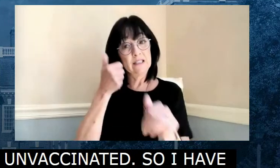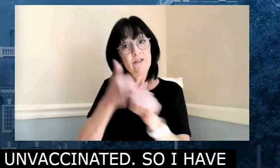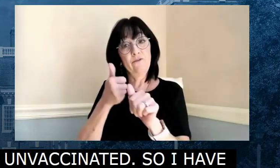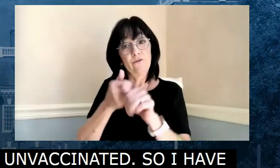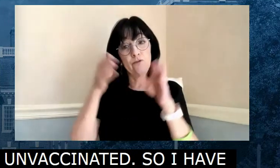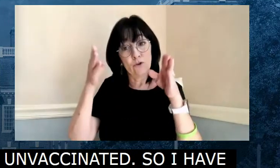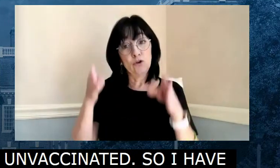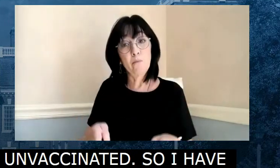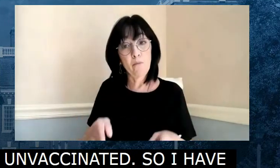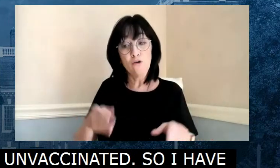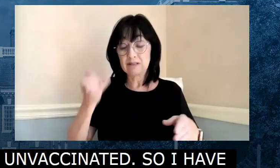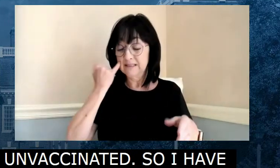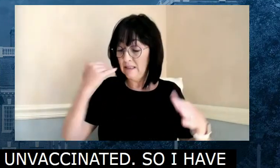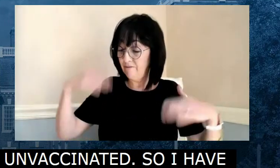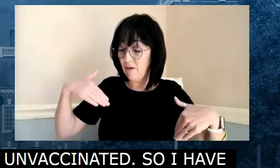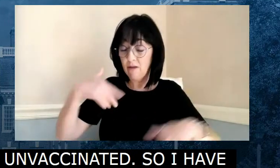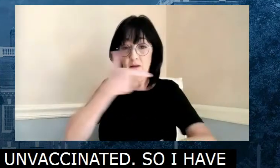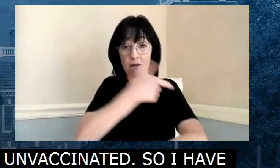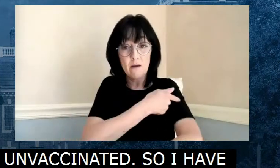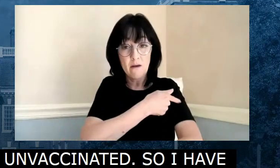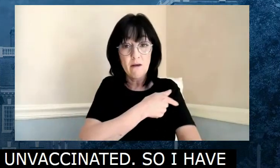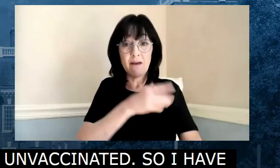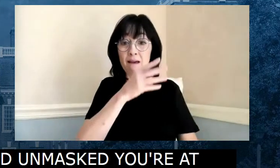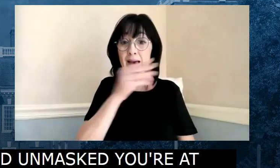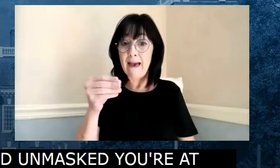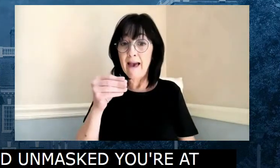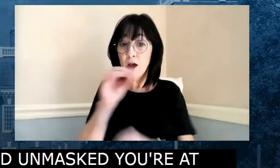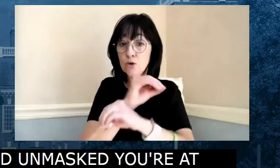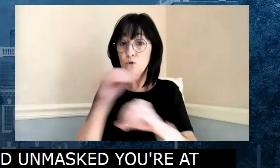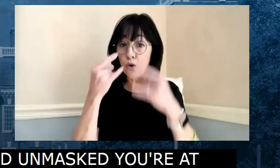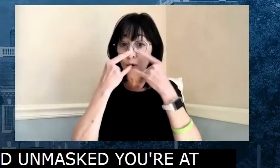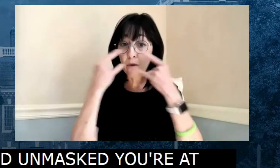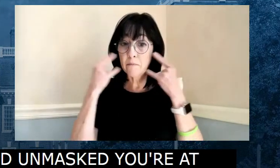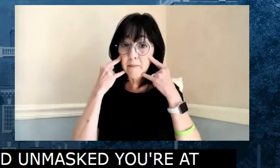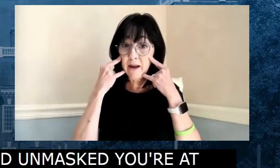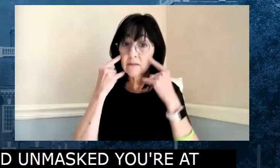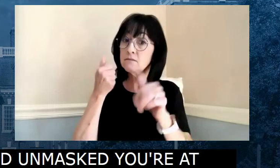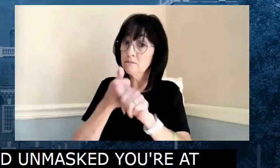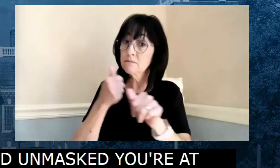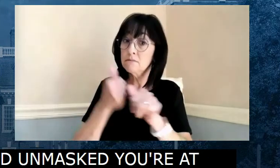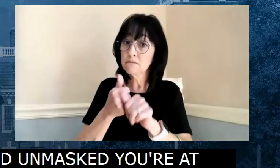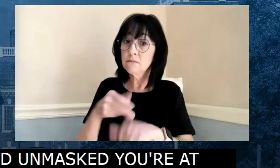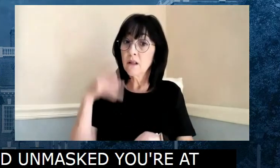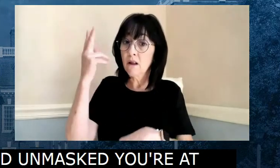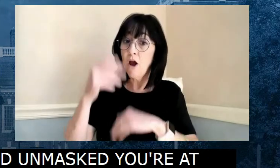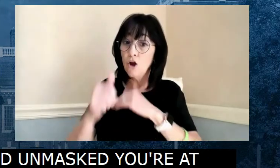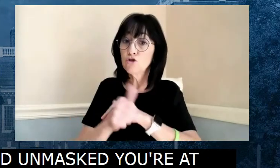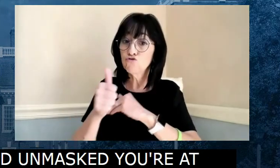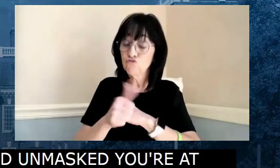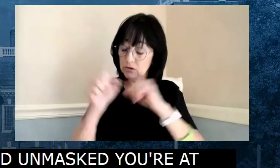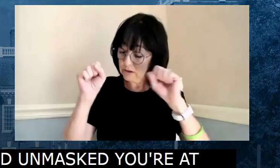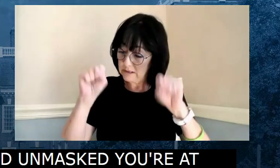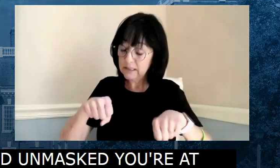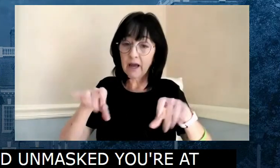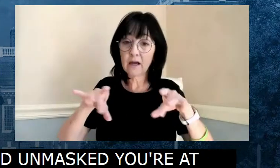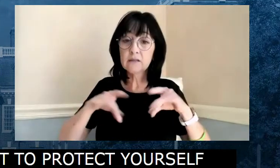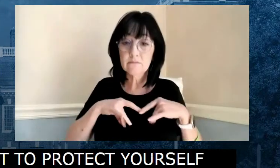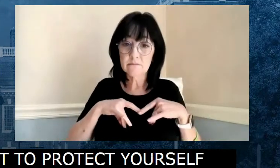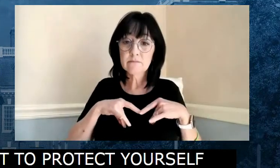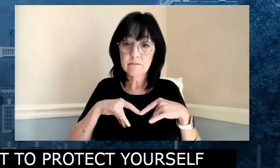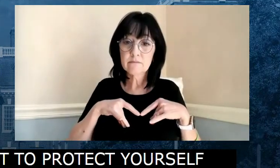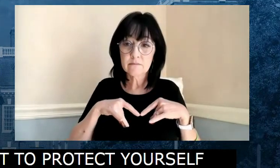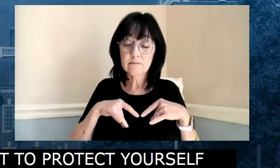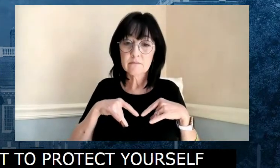getting COVID. So if you want to protect yourself, your best option is to get vaccinated if you're eligible. And if you